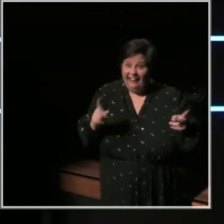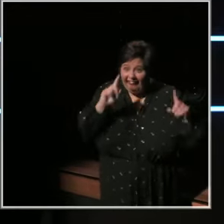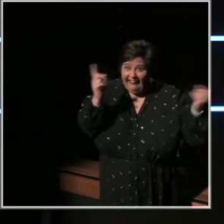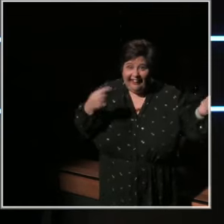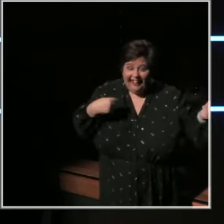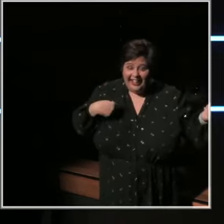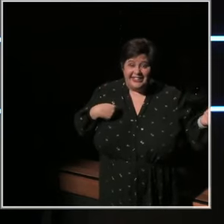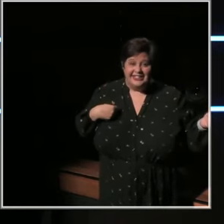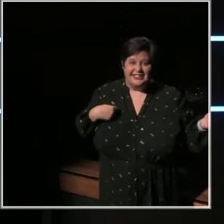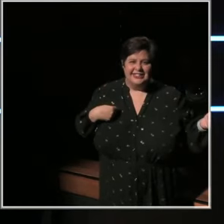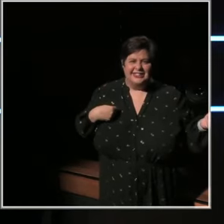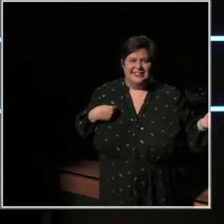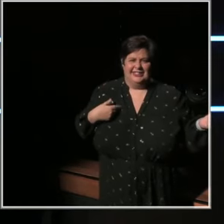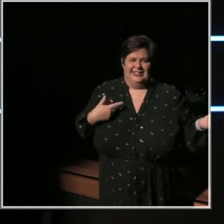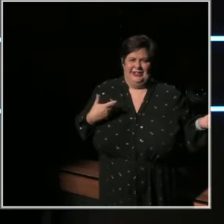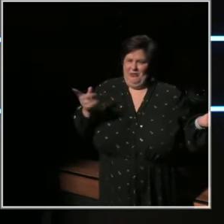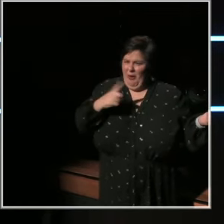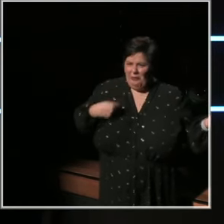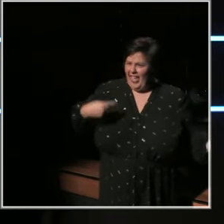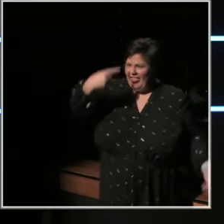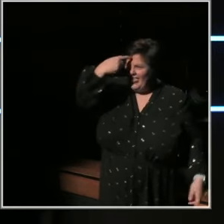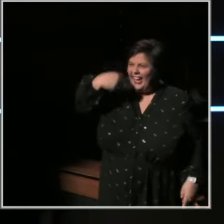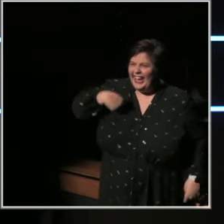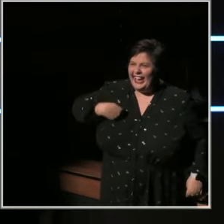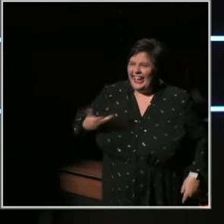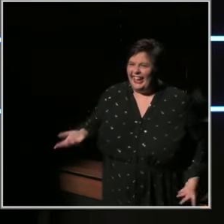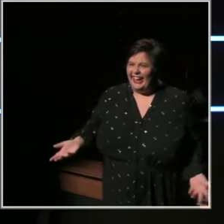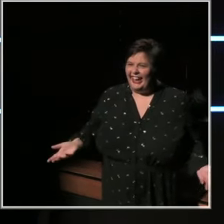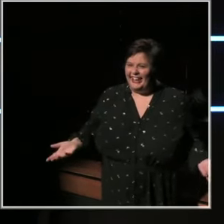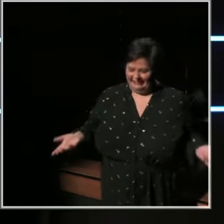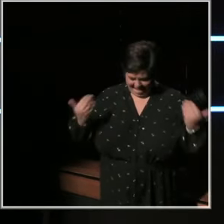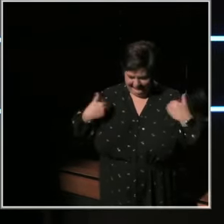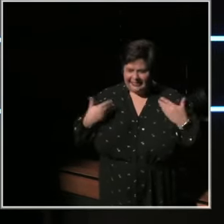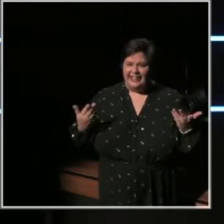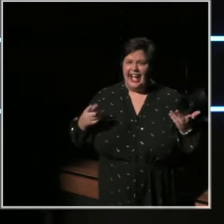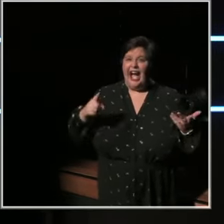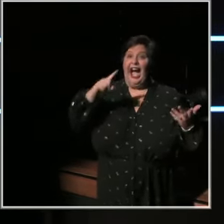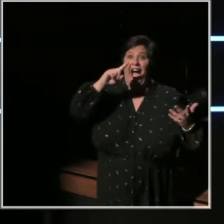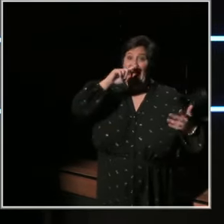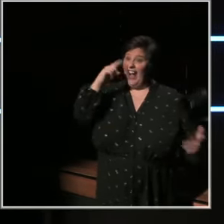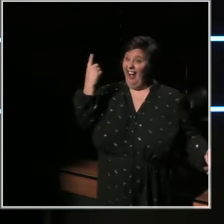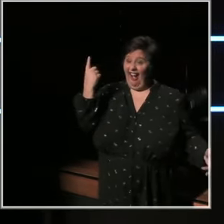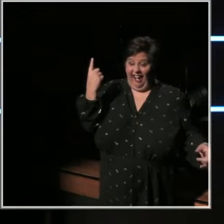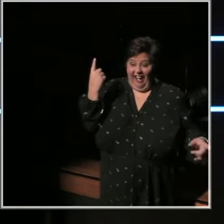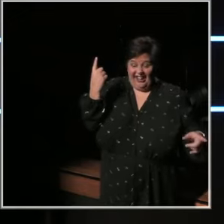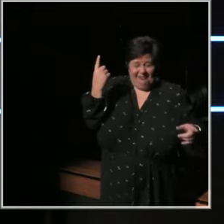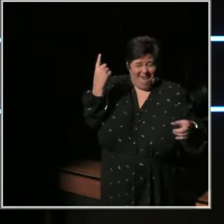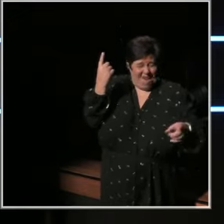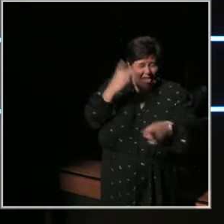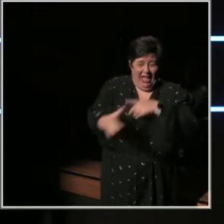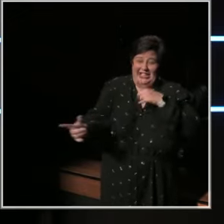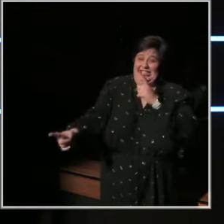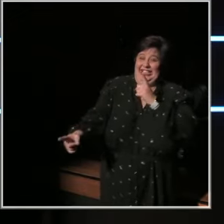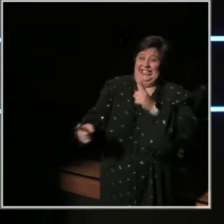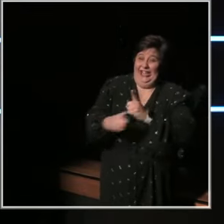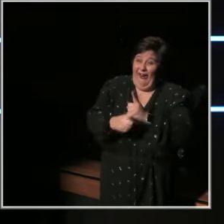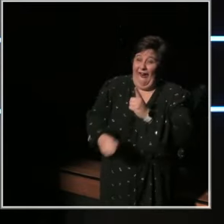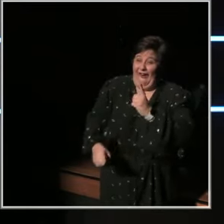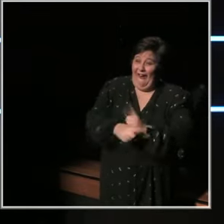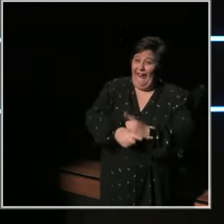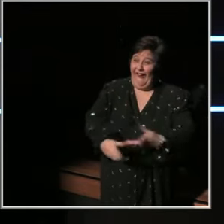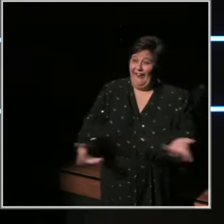sing. Like, what were they thinking? I can't even bloody